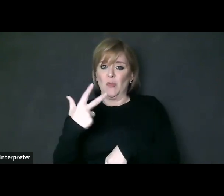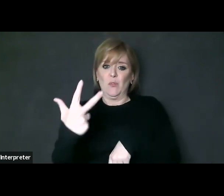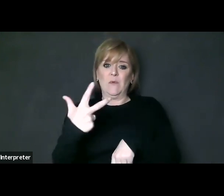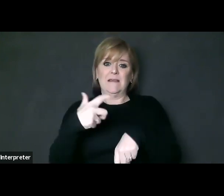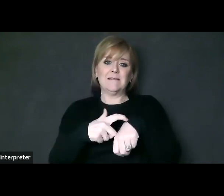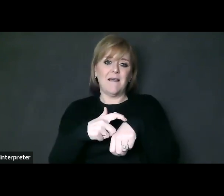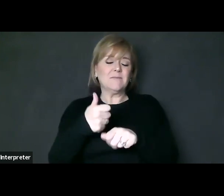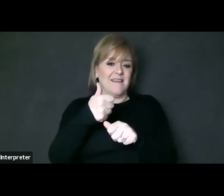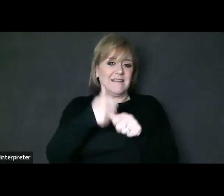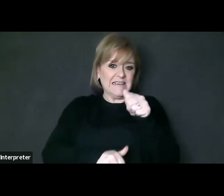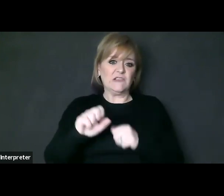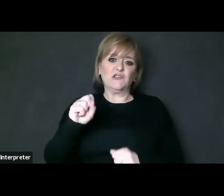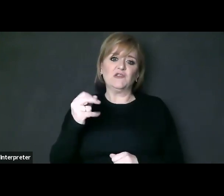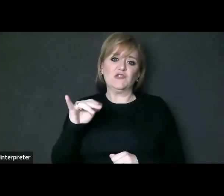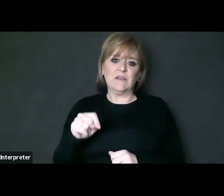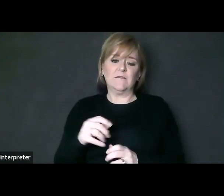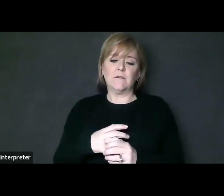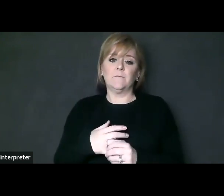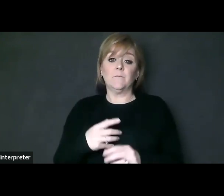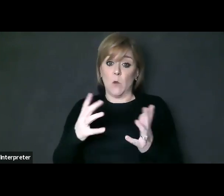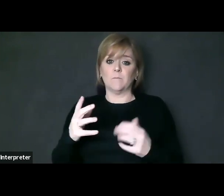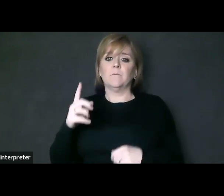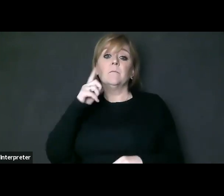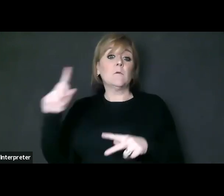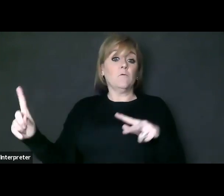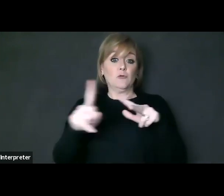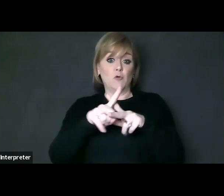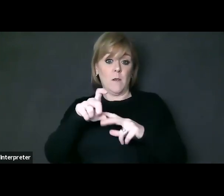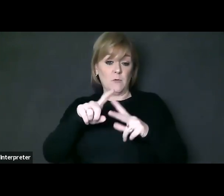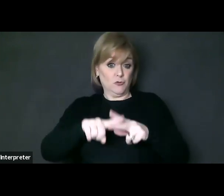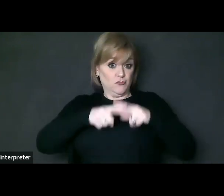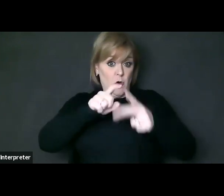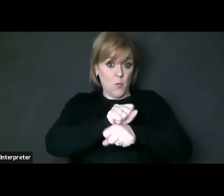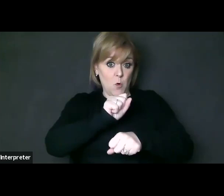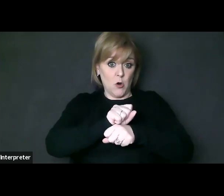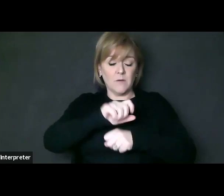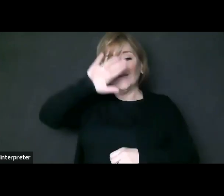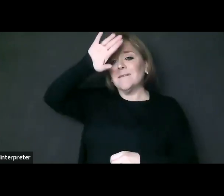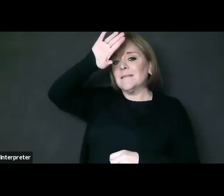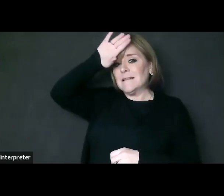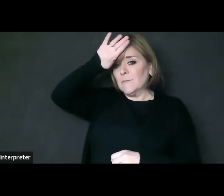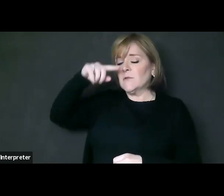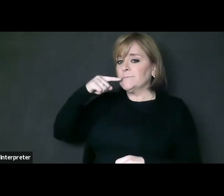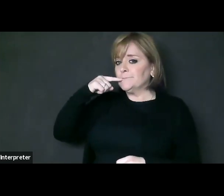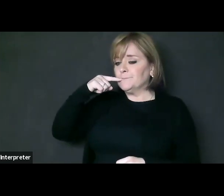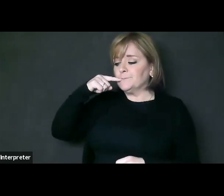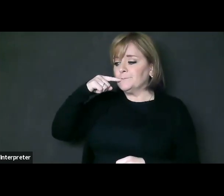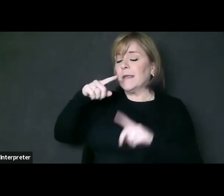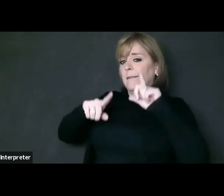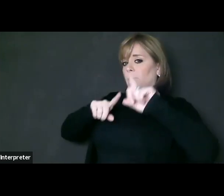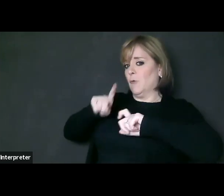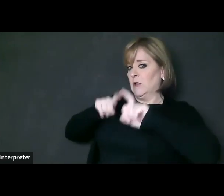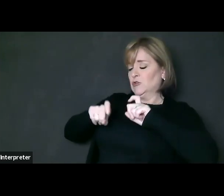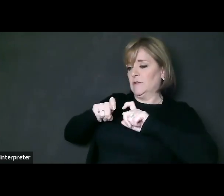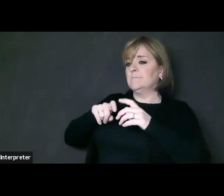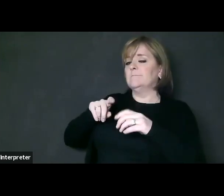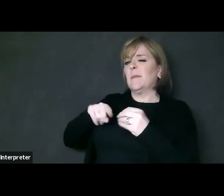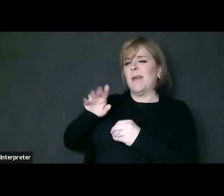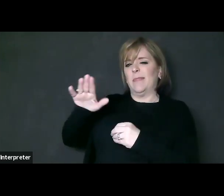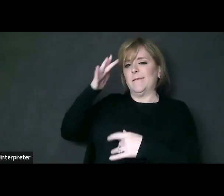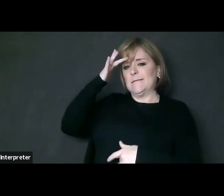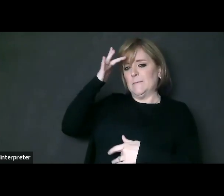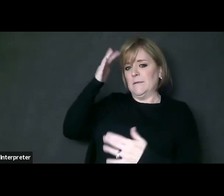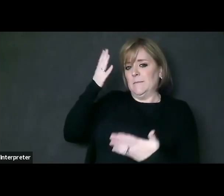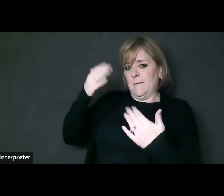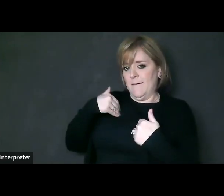So when our personnel show up to work, their temperature is taken and they go through a questionnaire that talks about or asks about symptoms they might